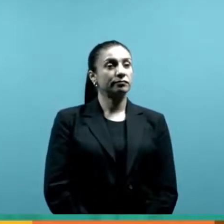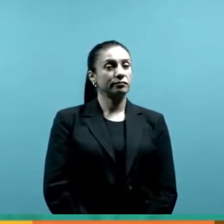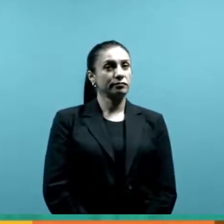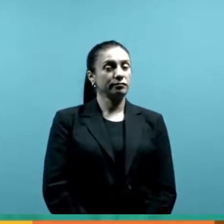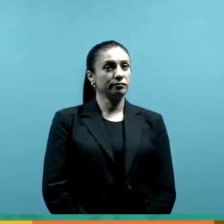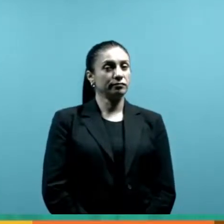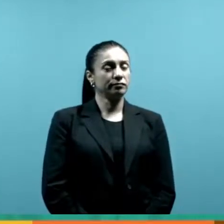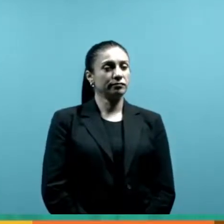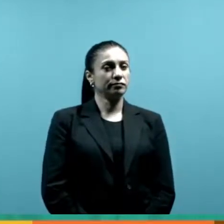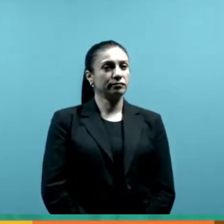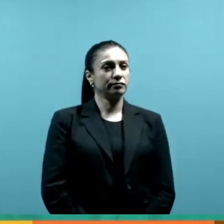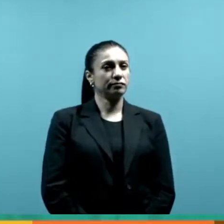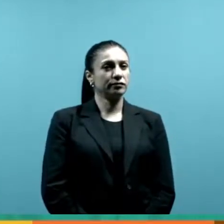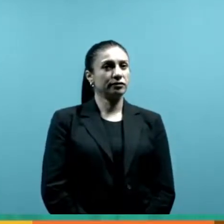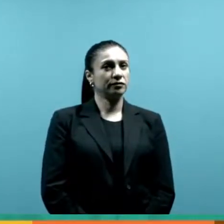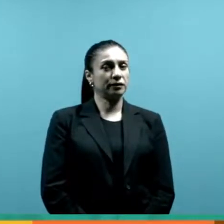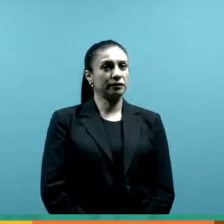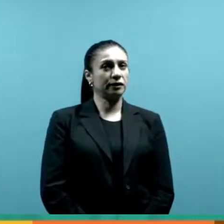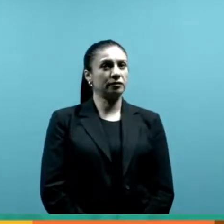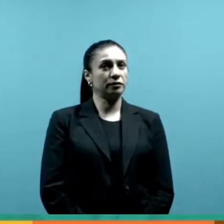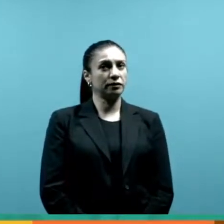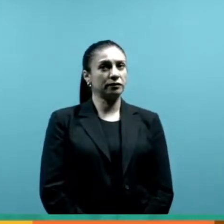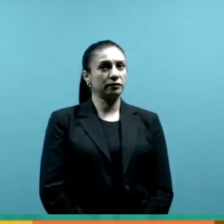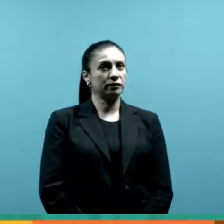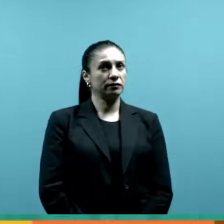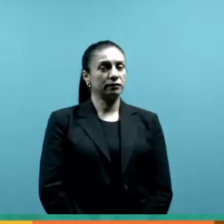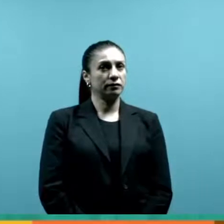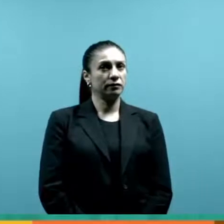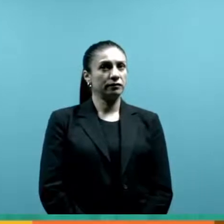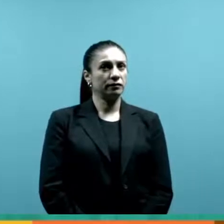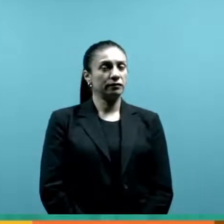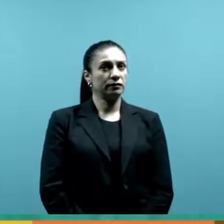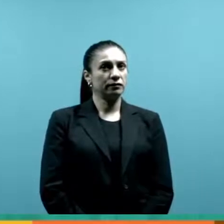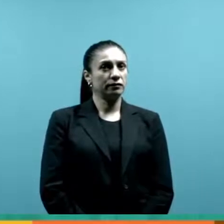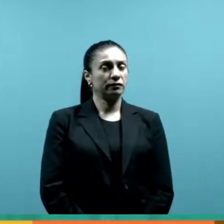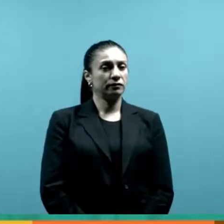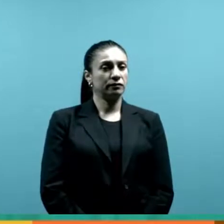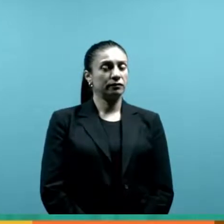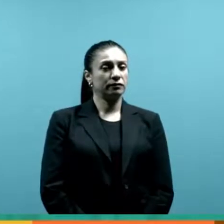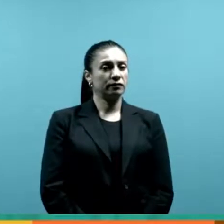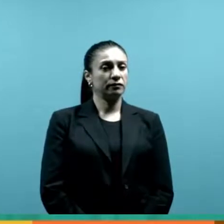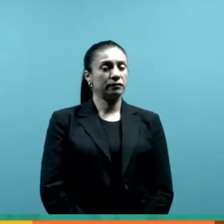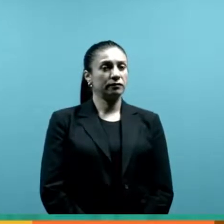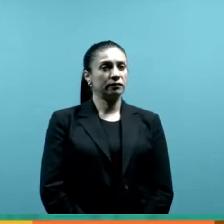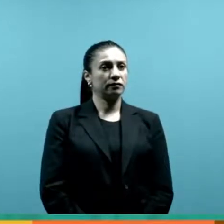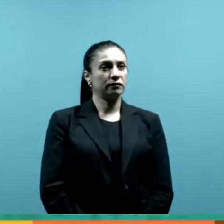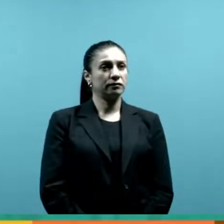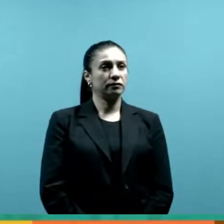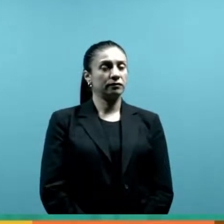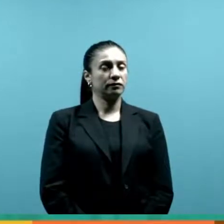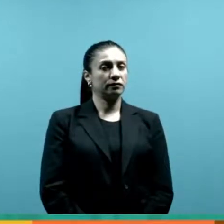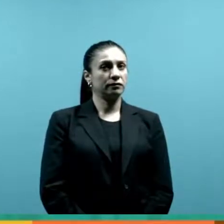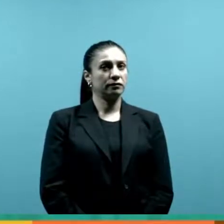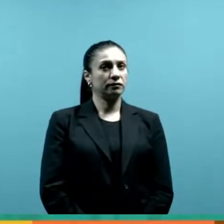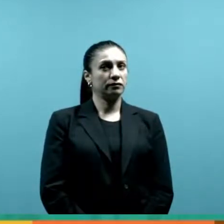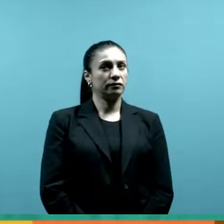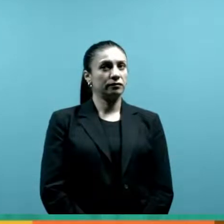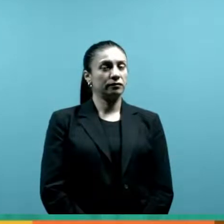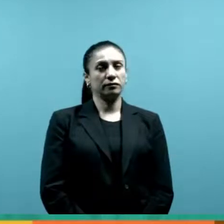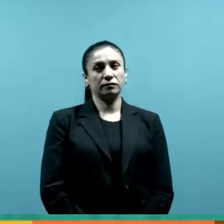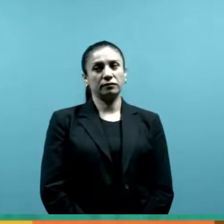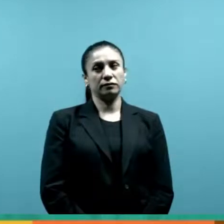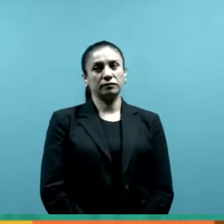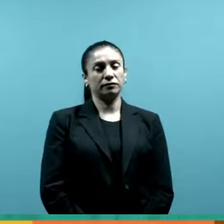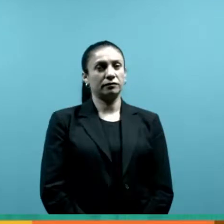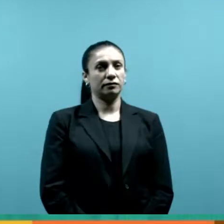how we see. So teach about the facts and build the understanding of why the history happened, but find